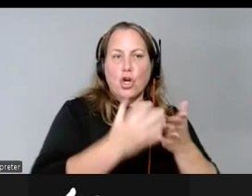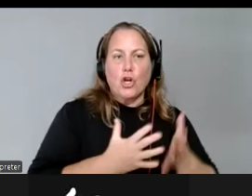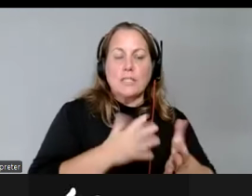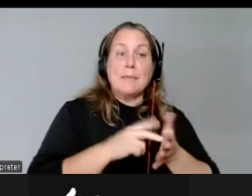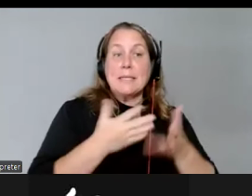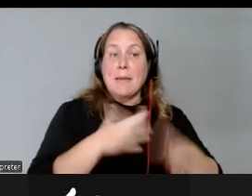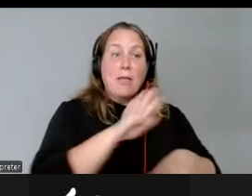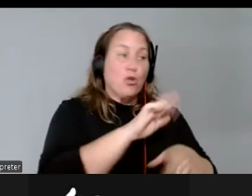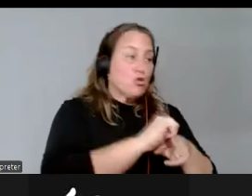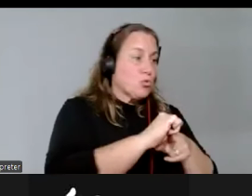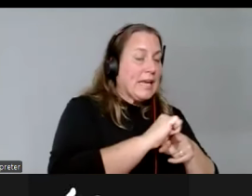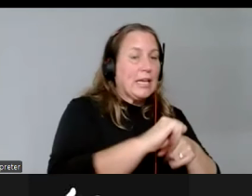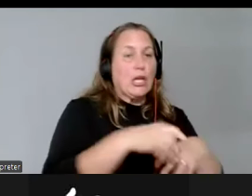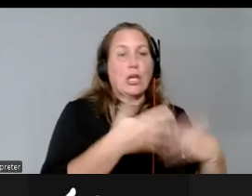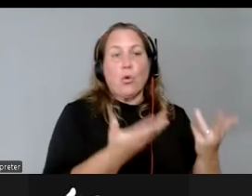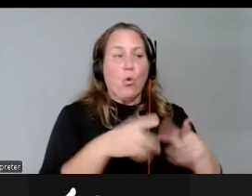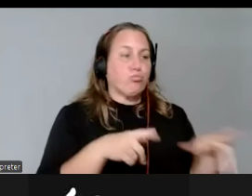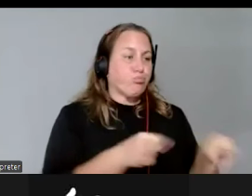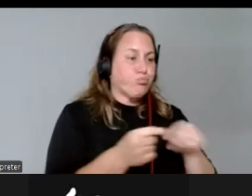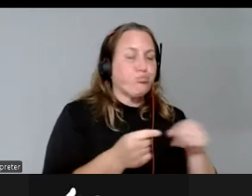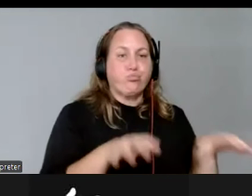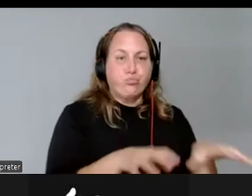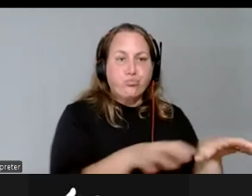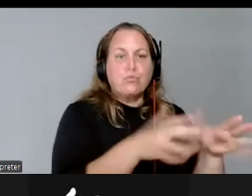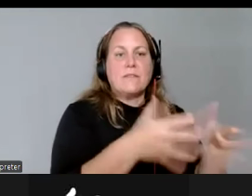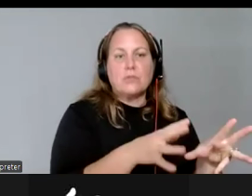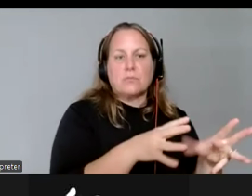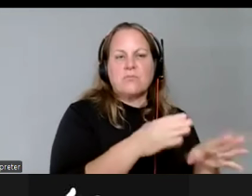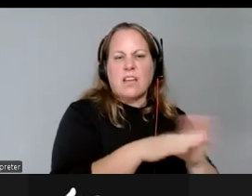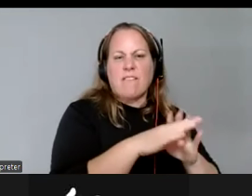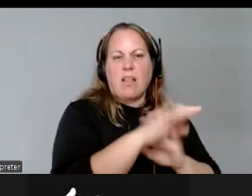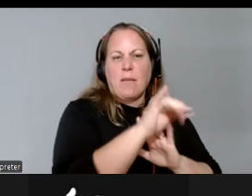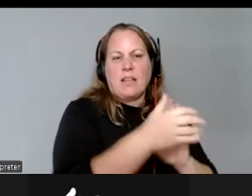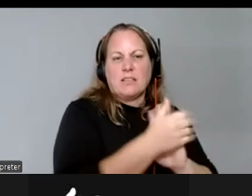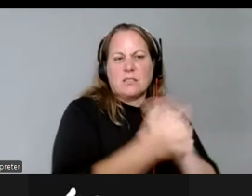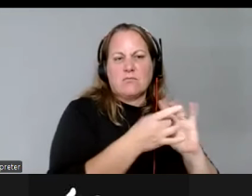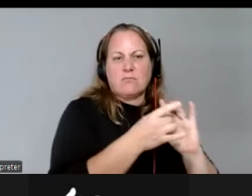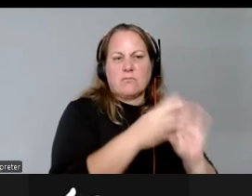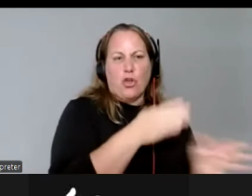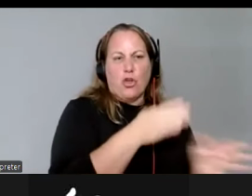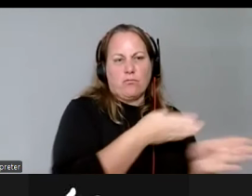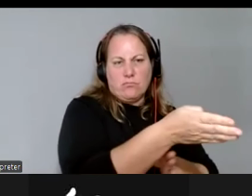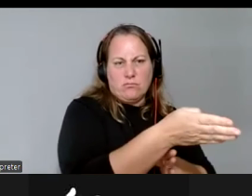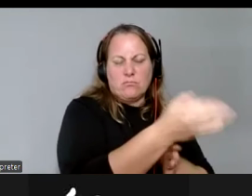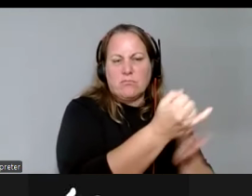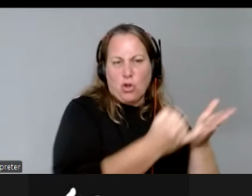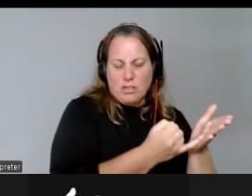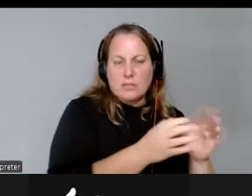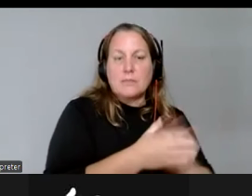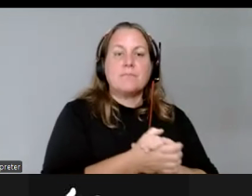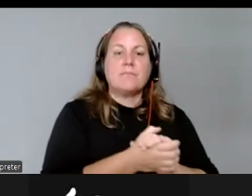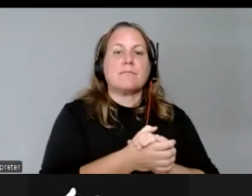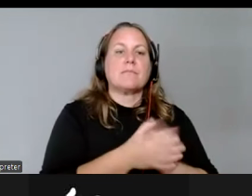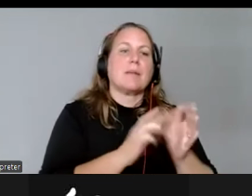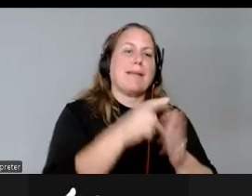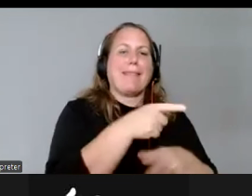or practice, is recognized as such by artists working in the same artistic field, actively practices their